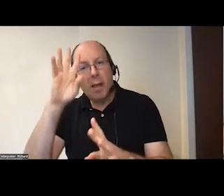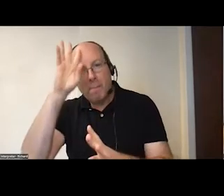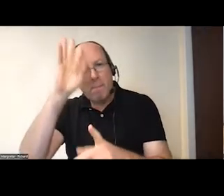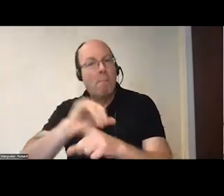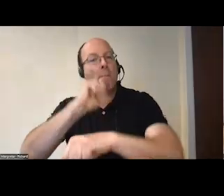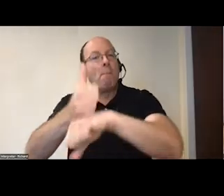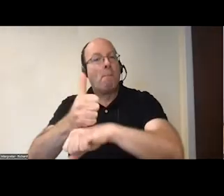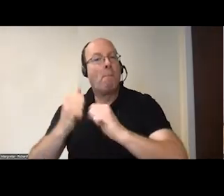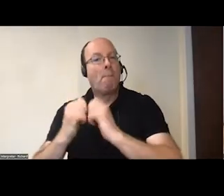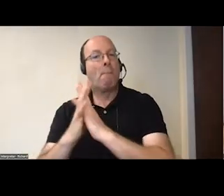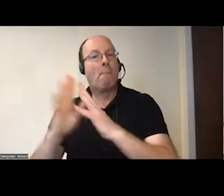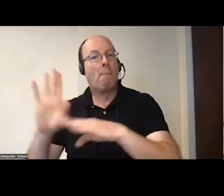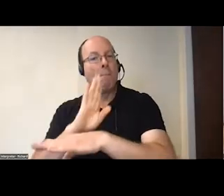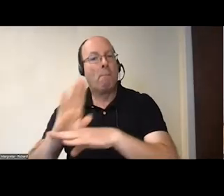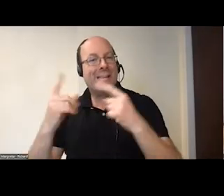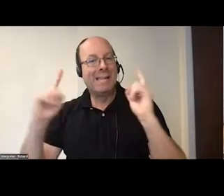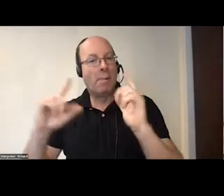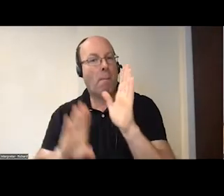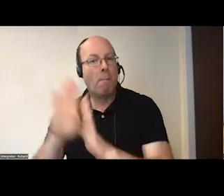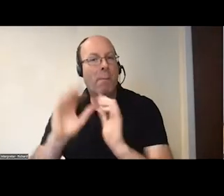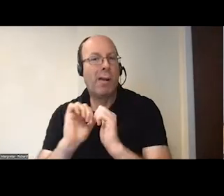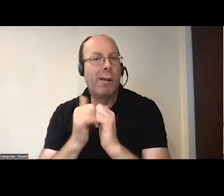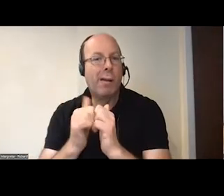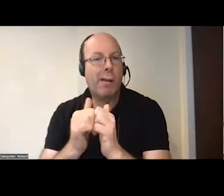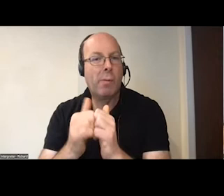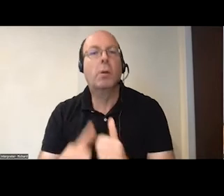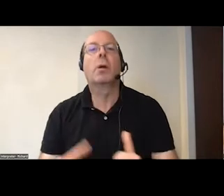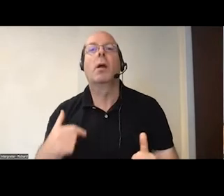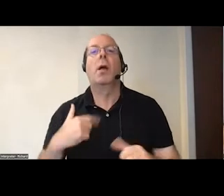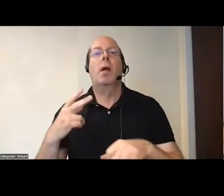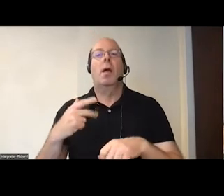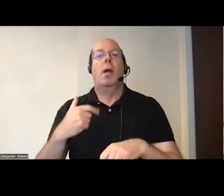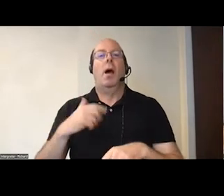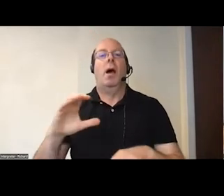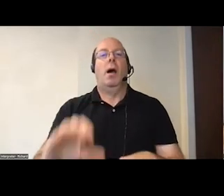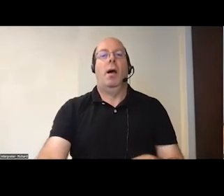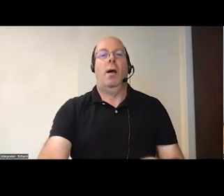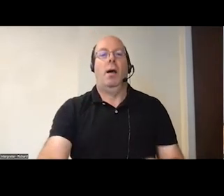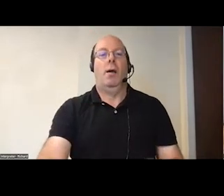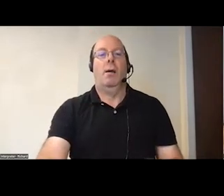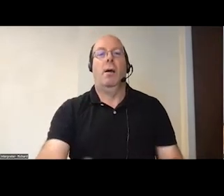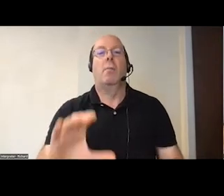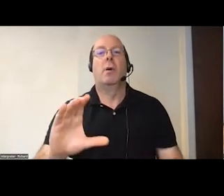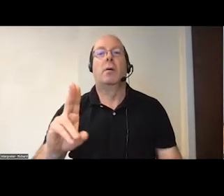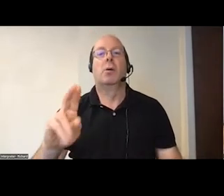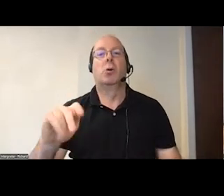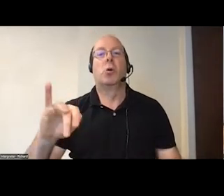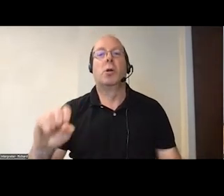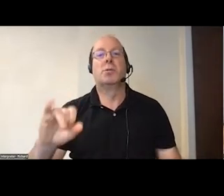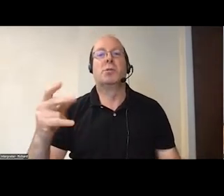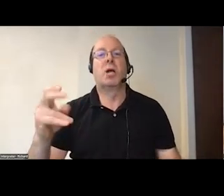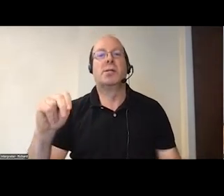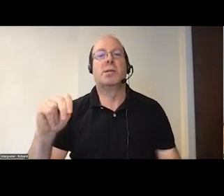are navigating successful businesses. I'm Curtis Johnson. I'm a member of the University of Rochester class of 1988. I'm also a member of